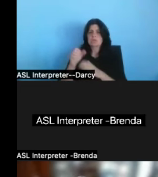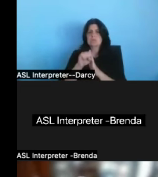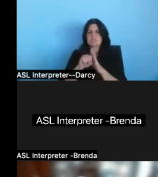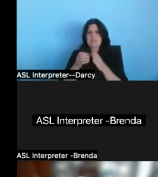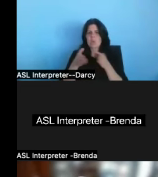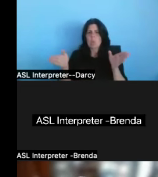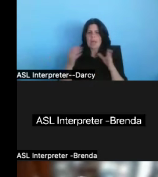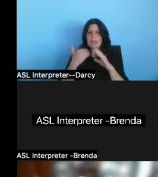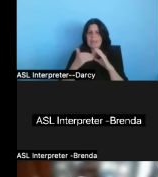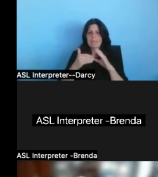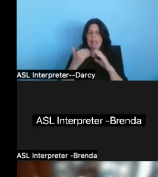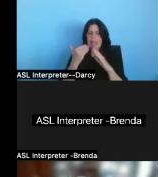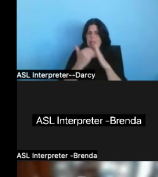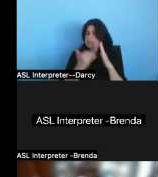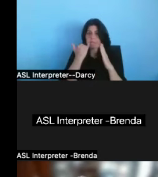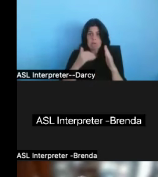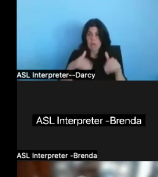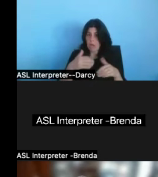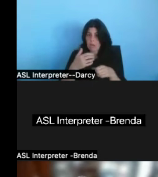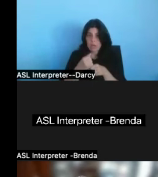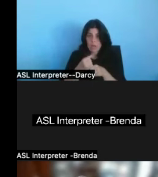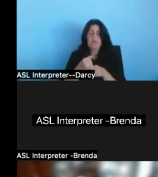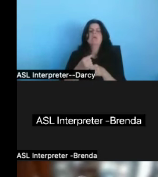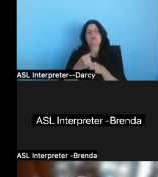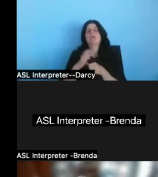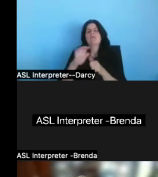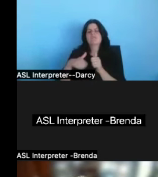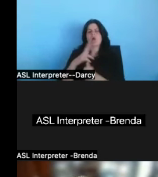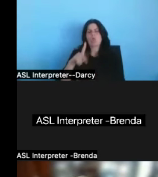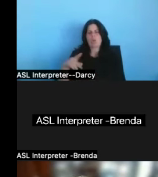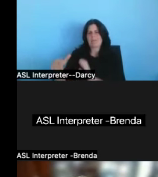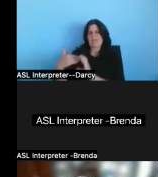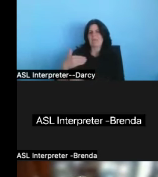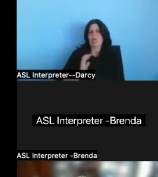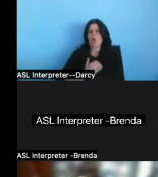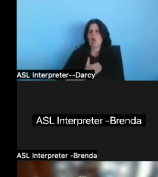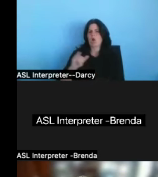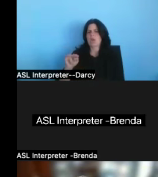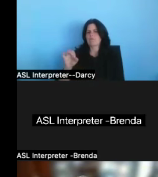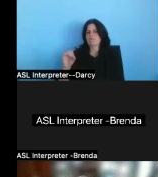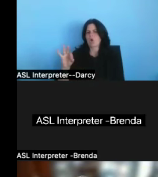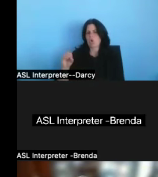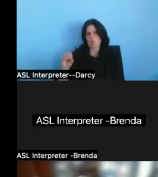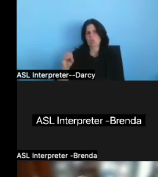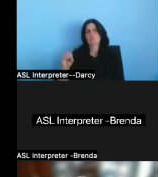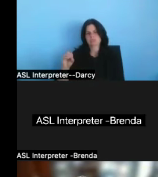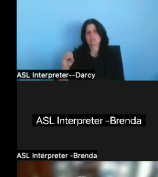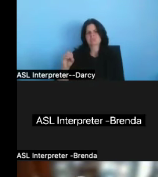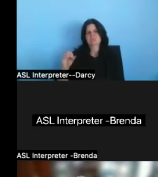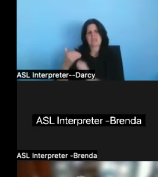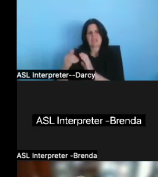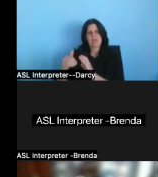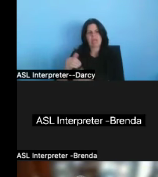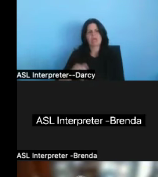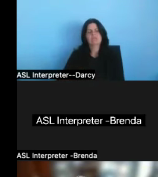did not get that, follow up with an email to info@earthquakecountry.org. We'll make sure to check that you're on the list. If you think